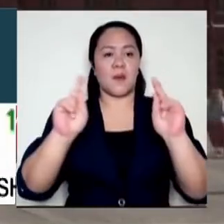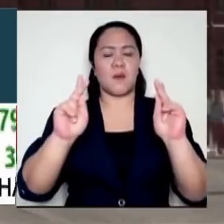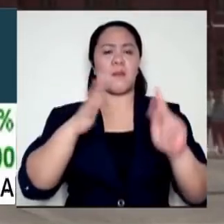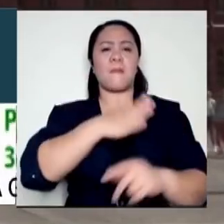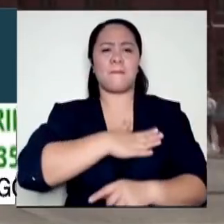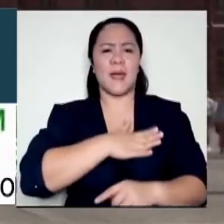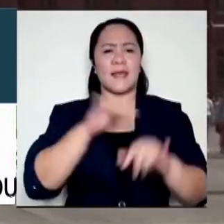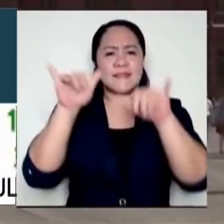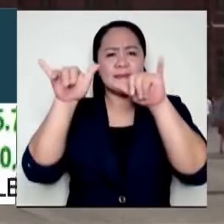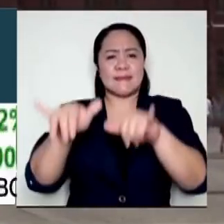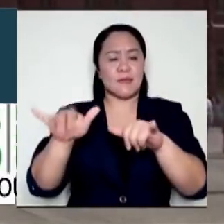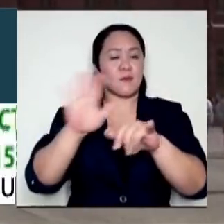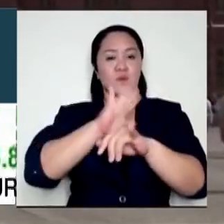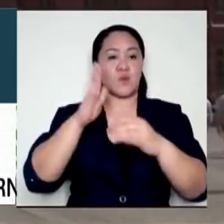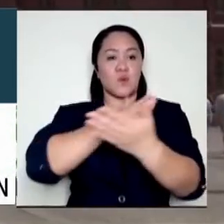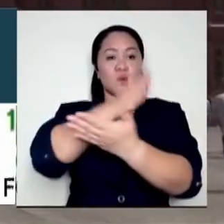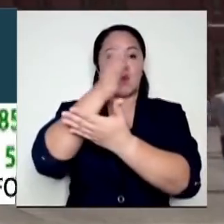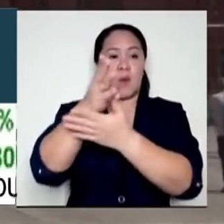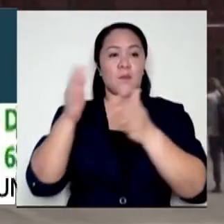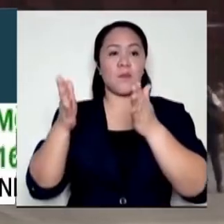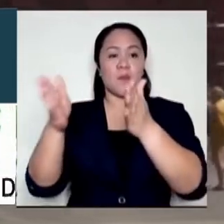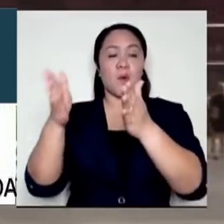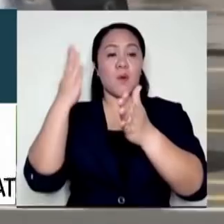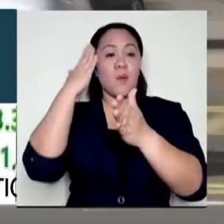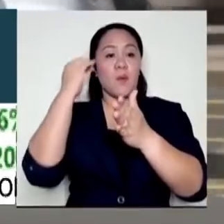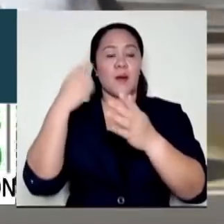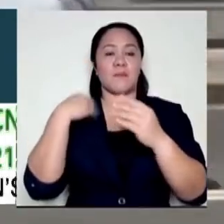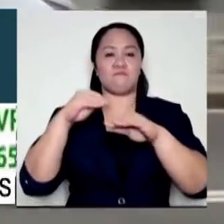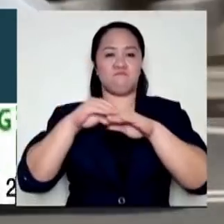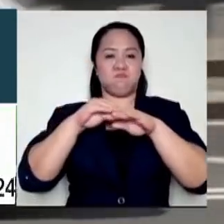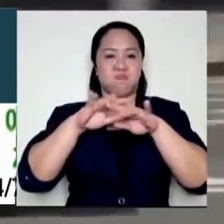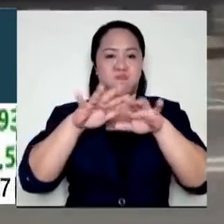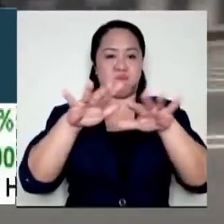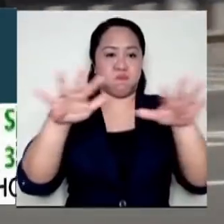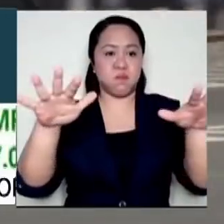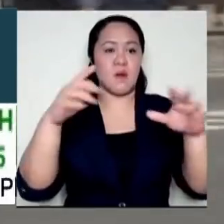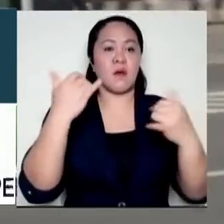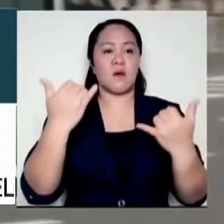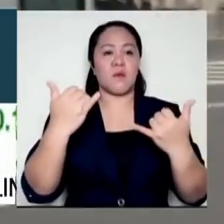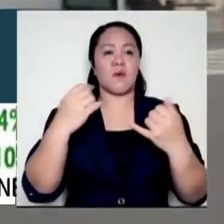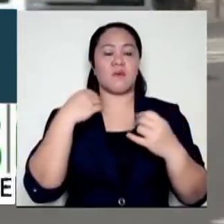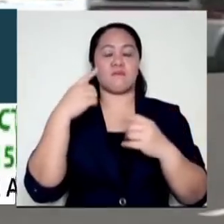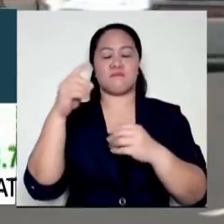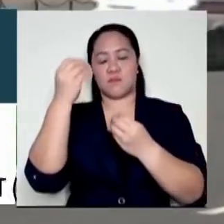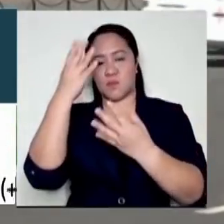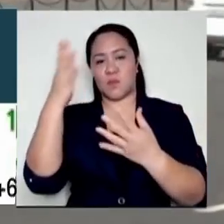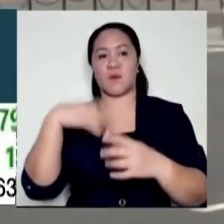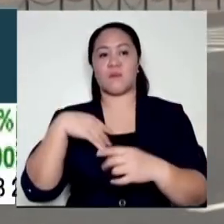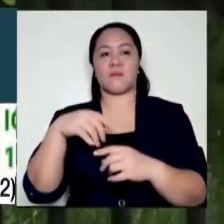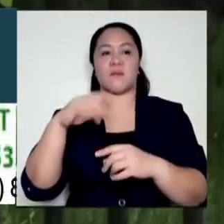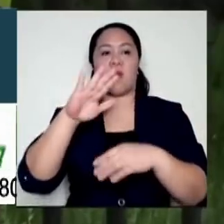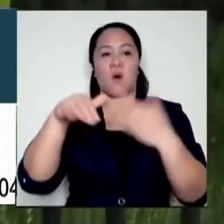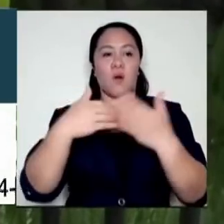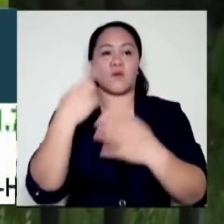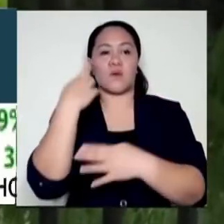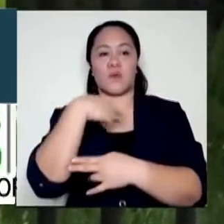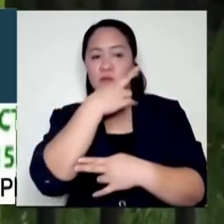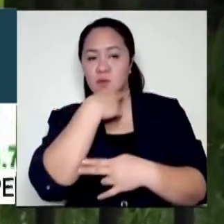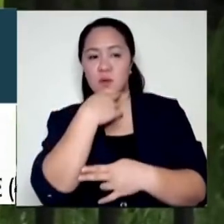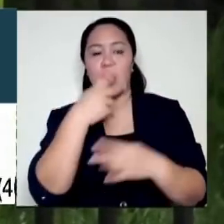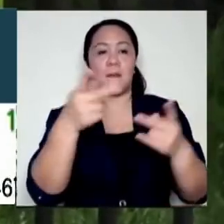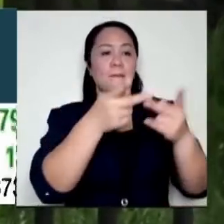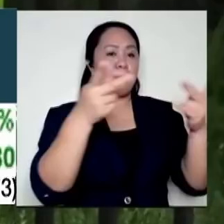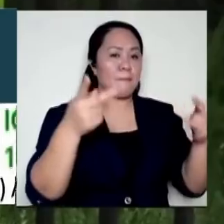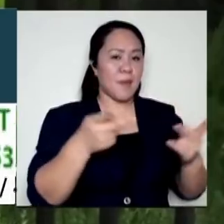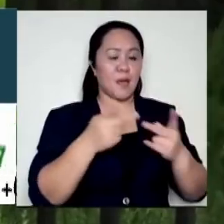week to combat the surge in infections. He also ordered bars, restaurants, and venues to close by 11 in the evening. In a